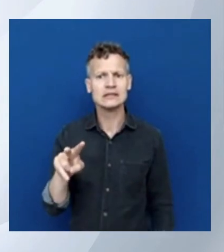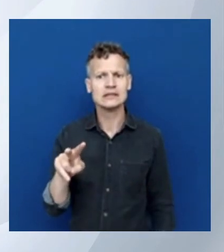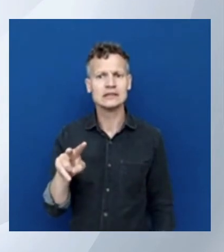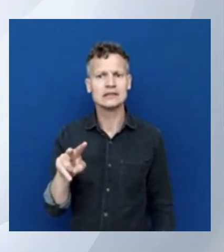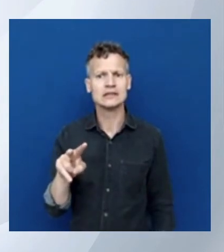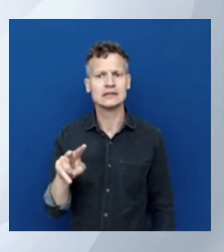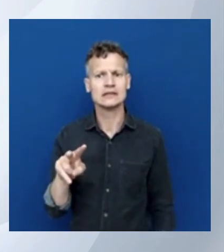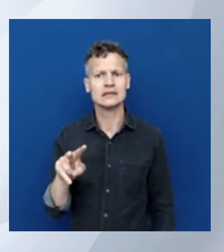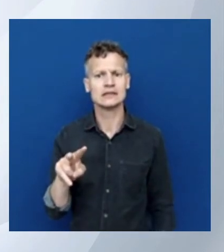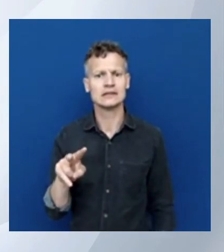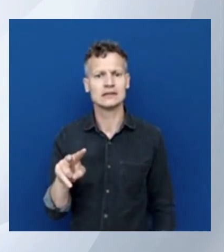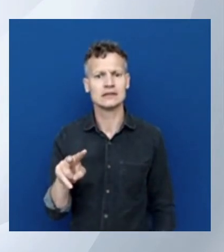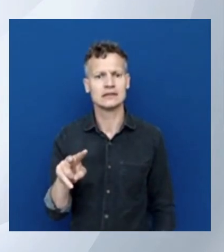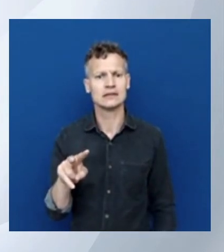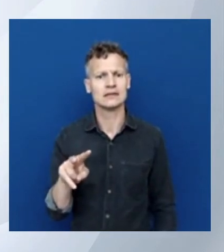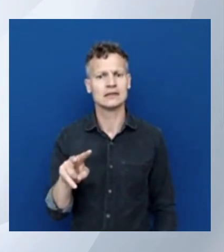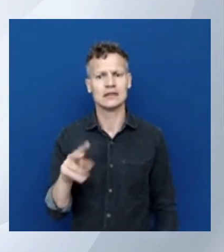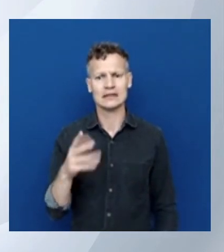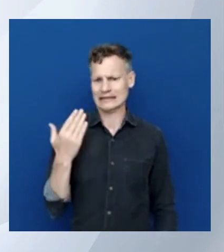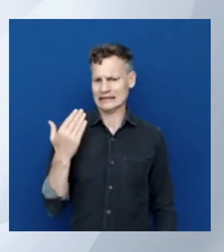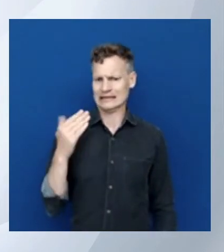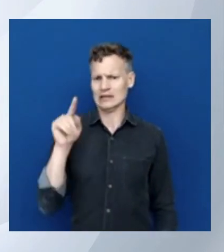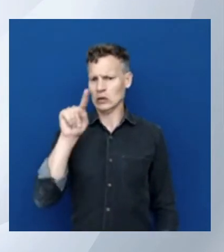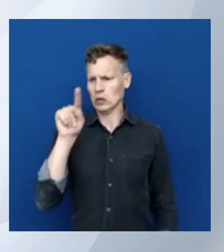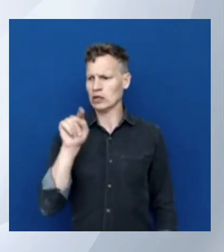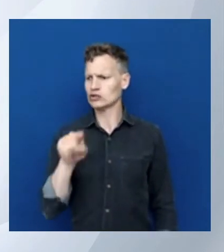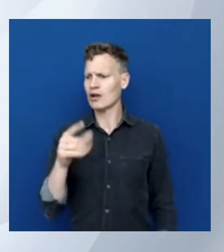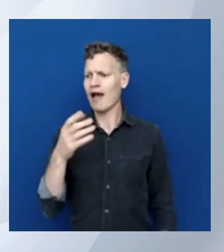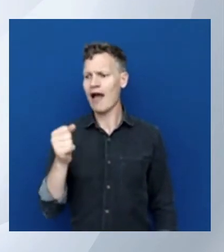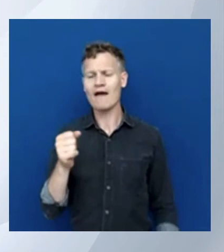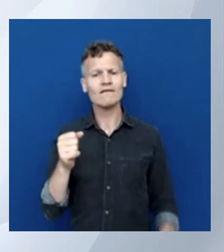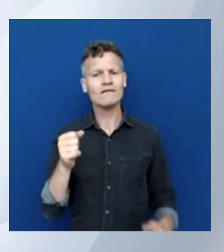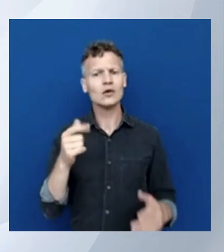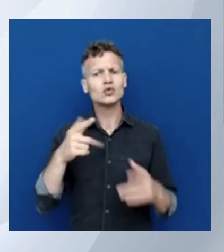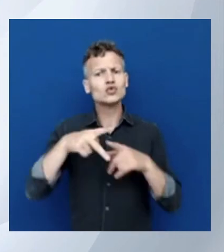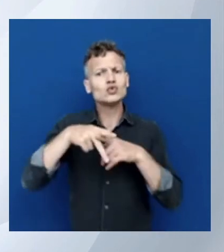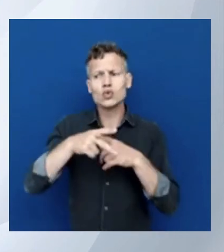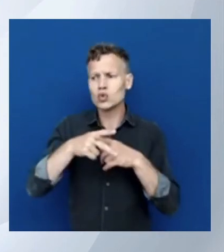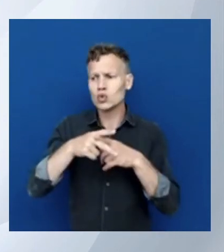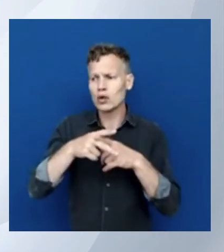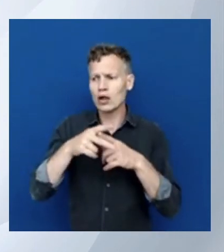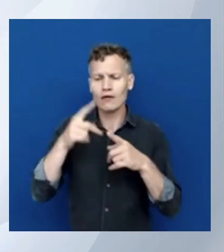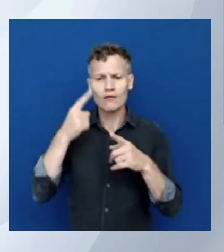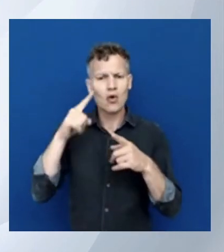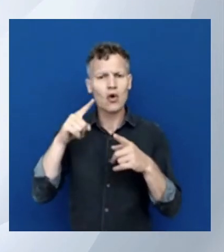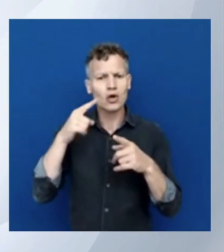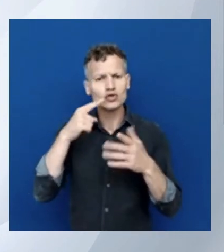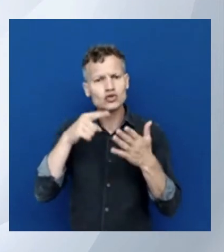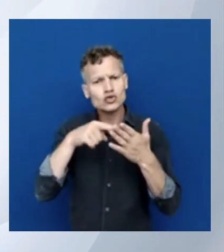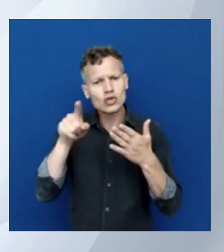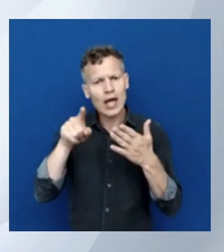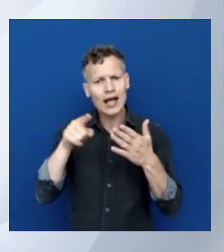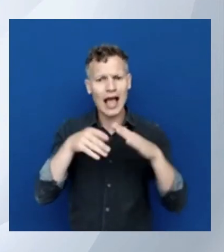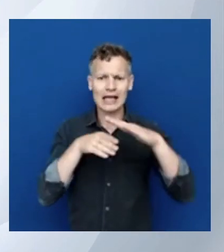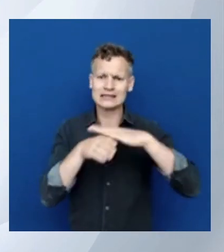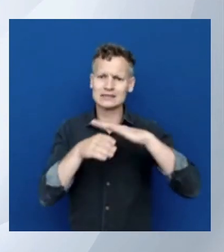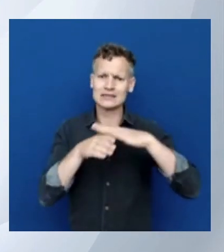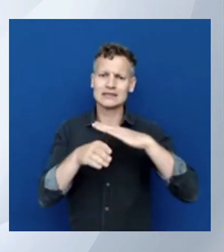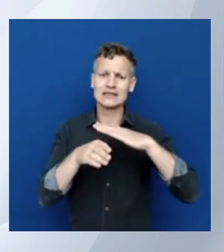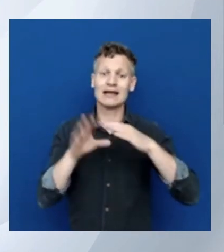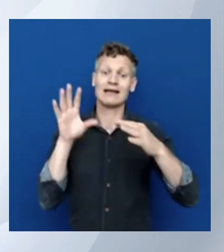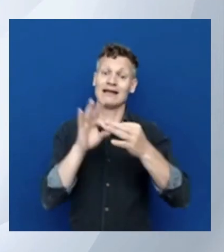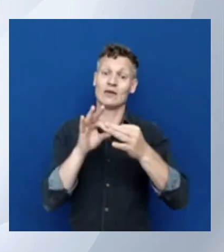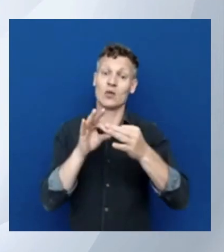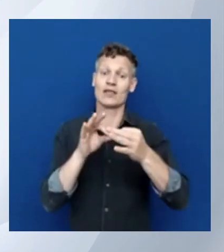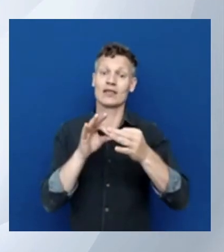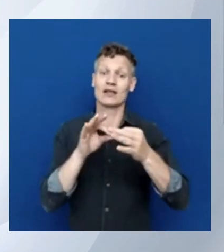question. I saw one coming in. Are there any tools for checking accessibility for desktop applications? Yes, there is.